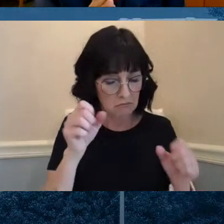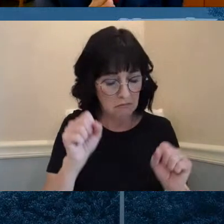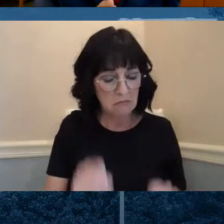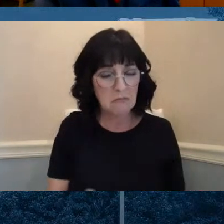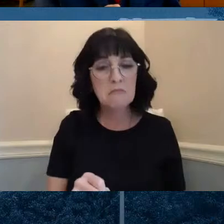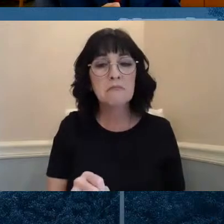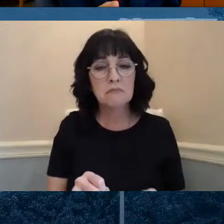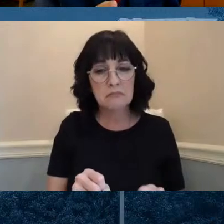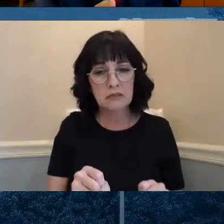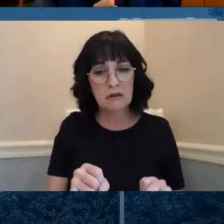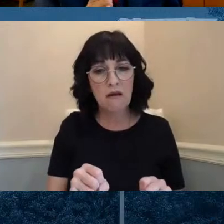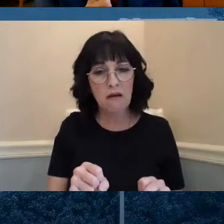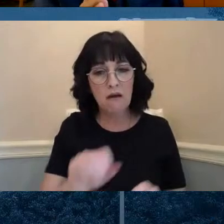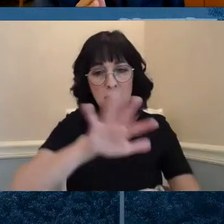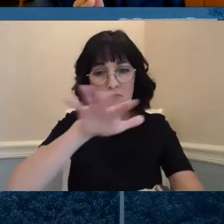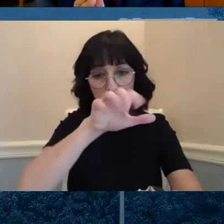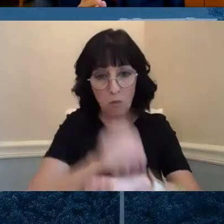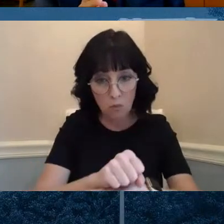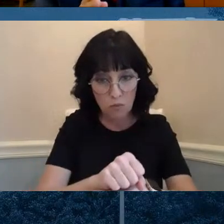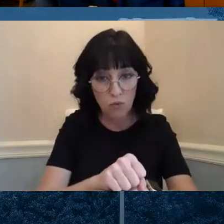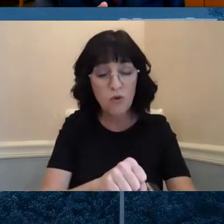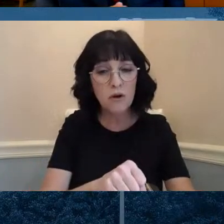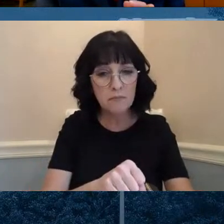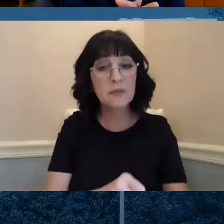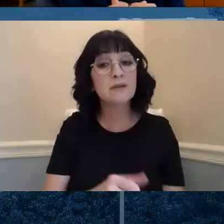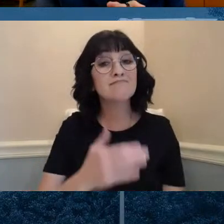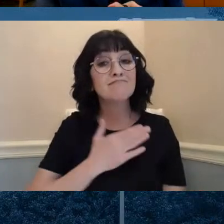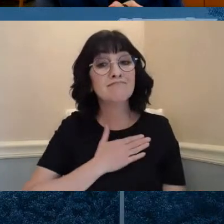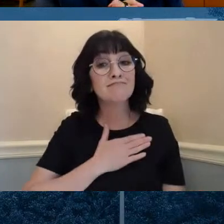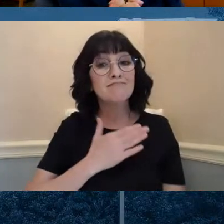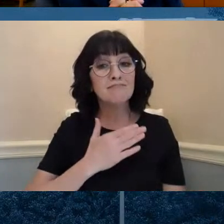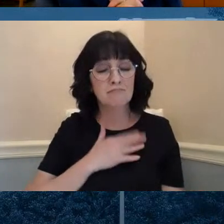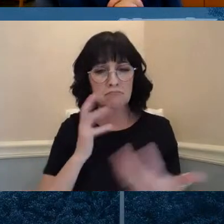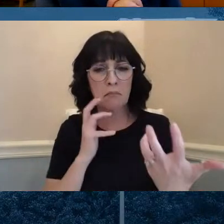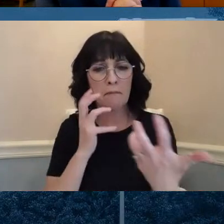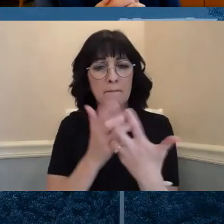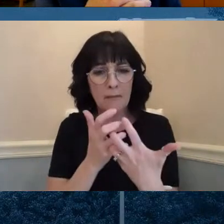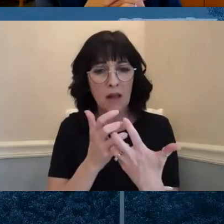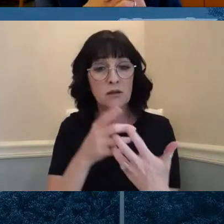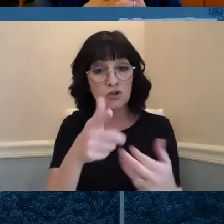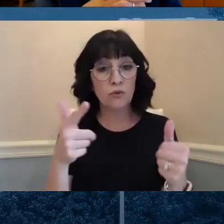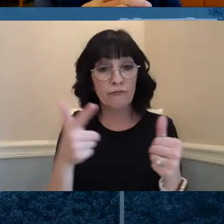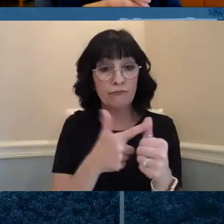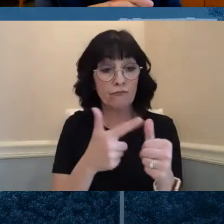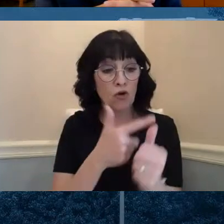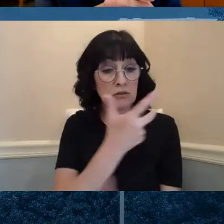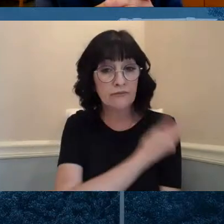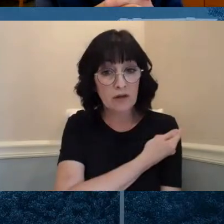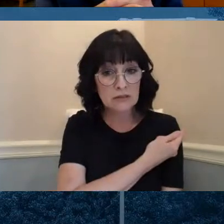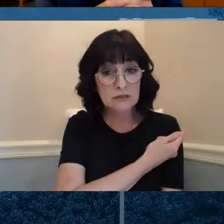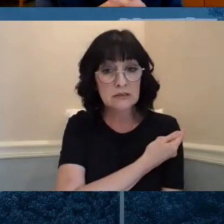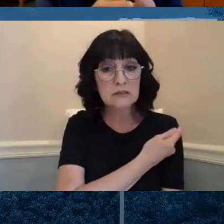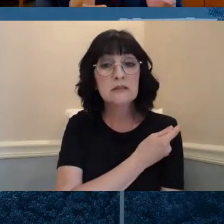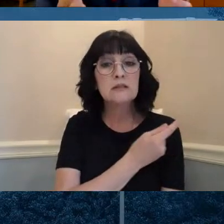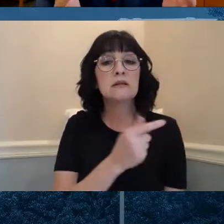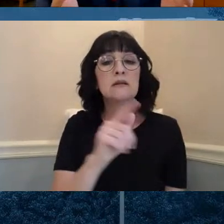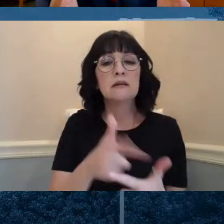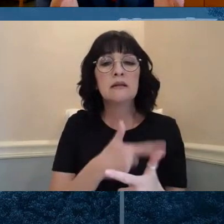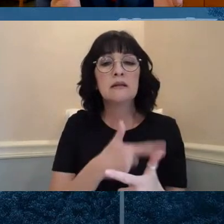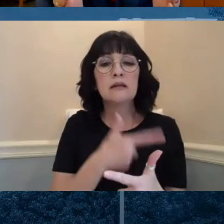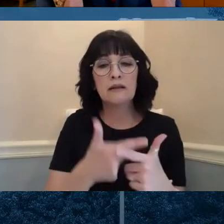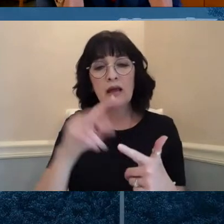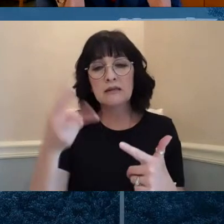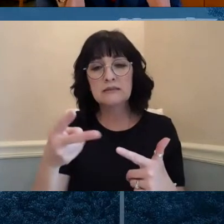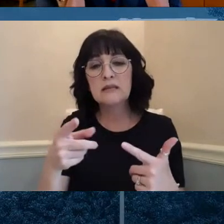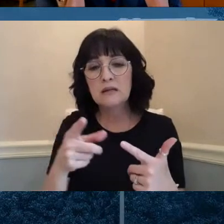that you get your second vaccine if you are taking a vaccine like Pfizer or the other vaccines